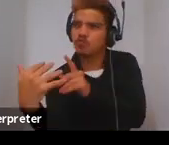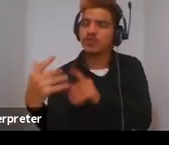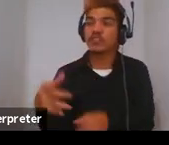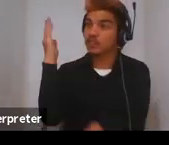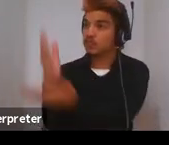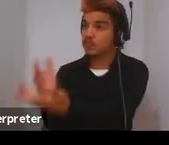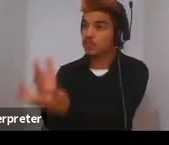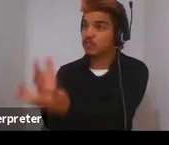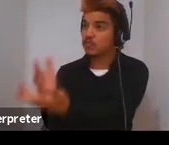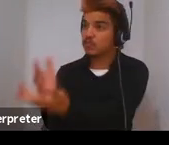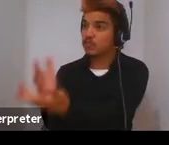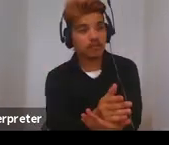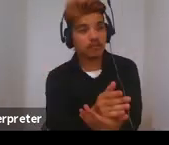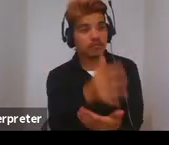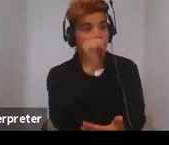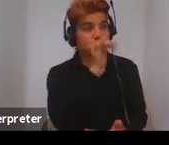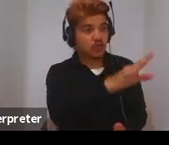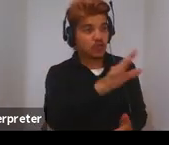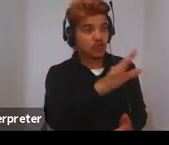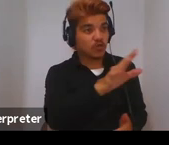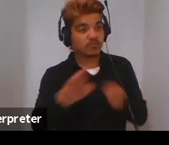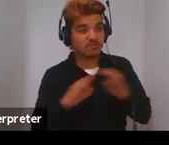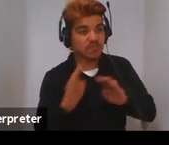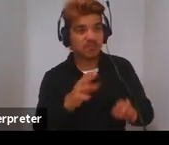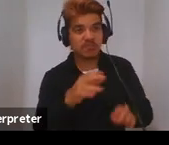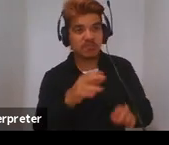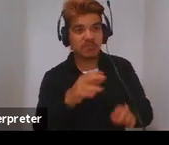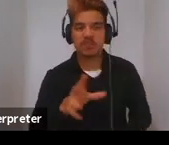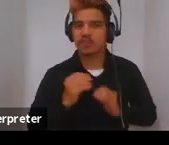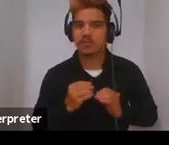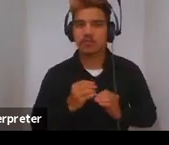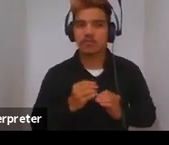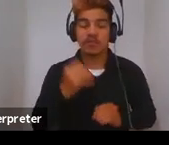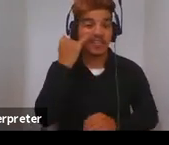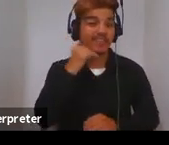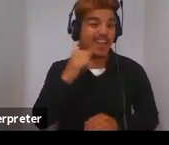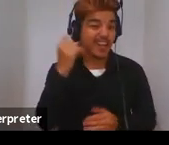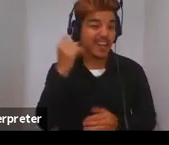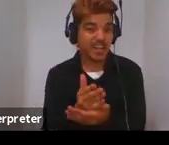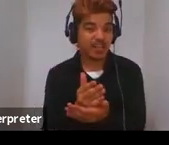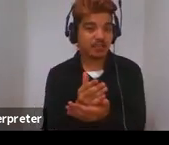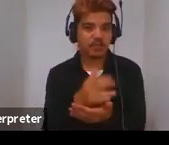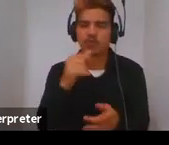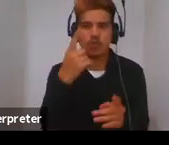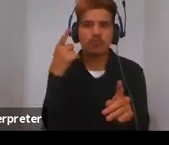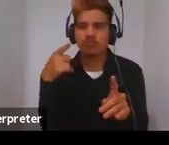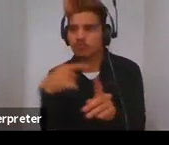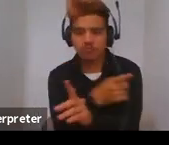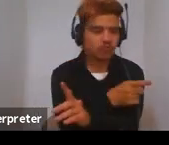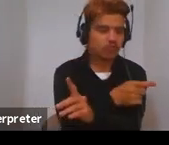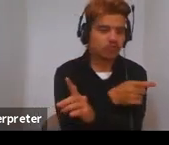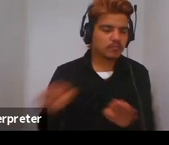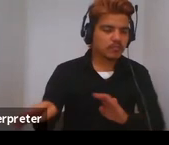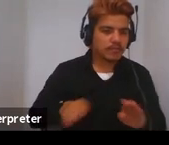her know that this behavior is not okay with you. If that doesn't stop the harassment, don't just ignore the behavior.